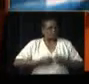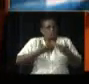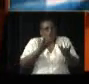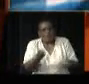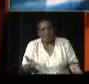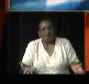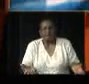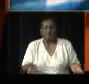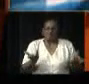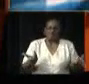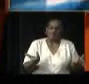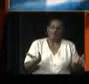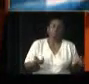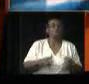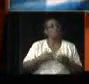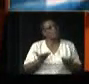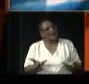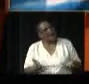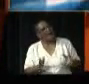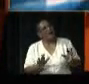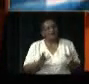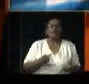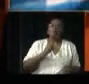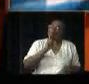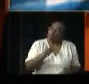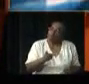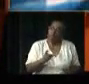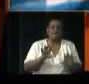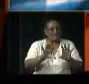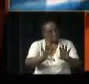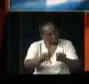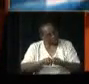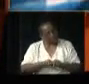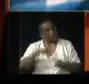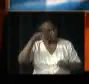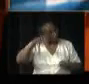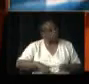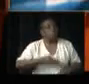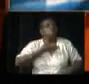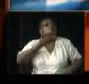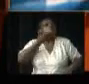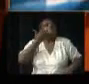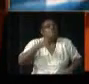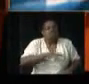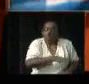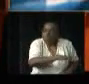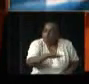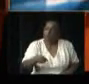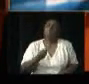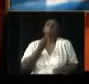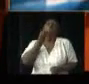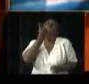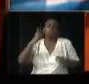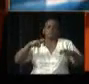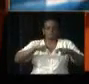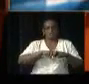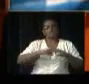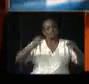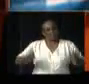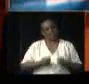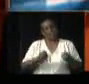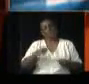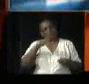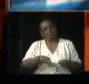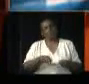advice is that it has to be accepted that young people are sexually active at an early age. He also pointed